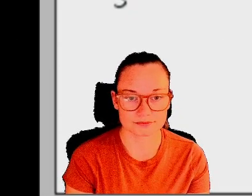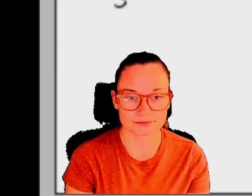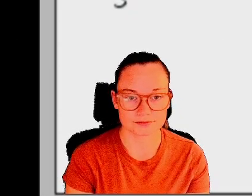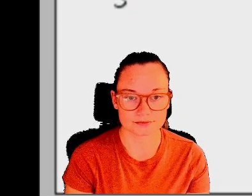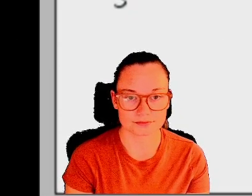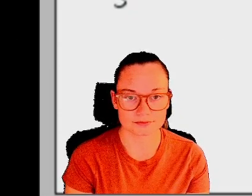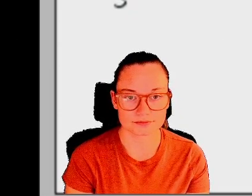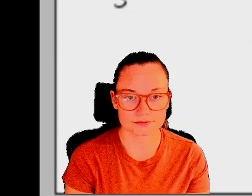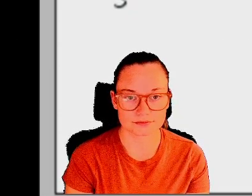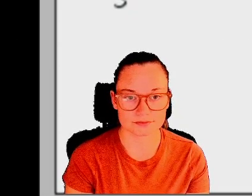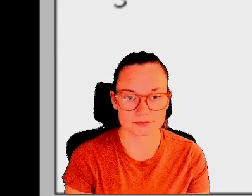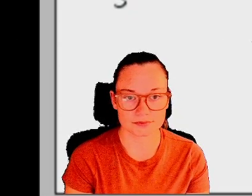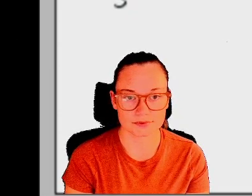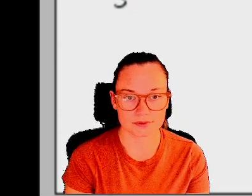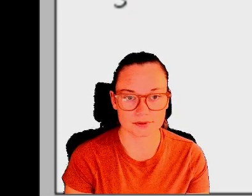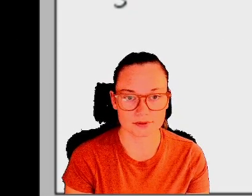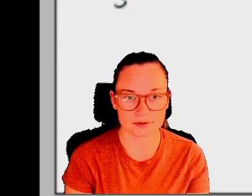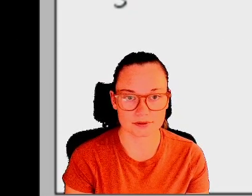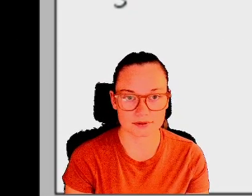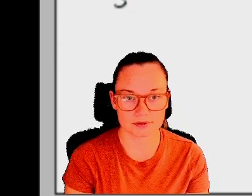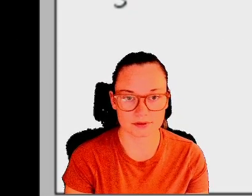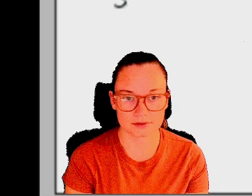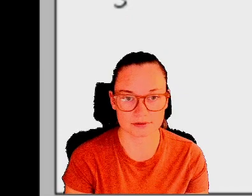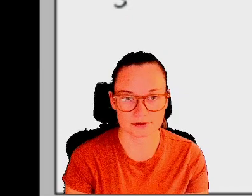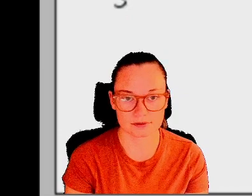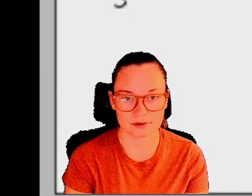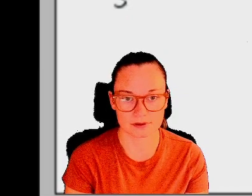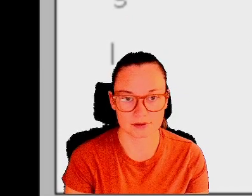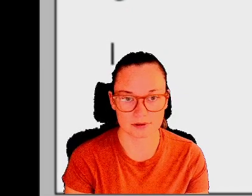You don't need to have the parentheses.